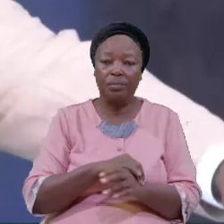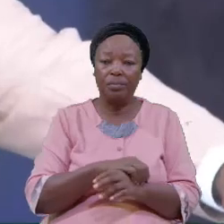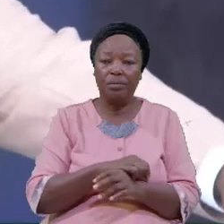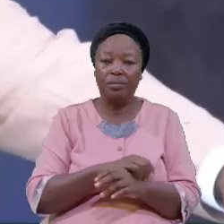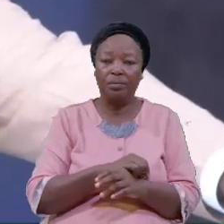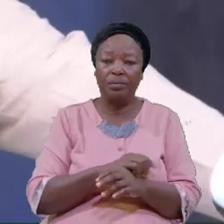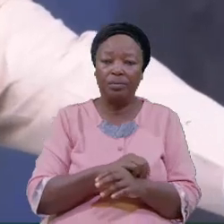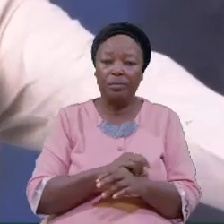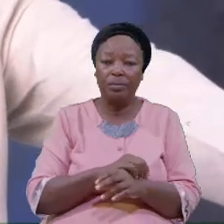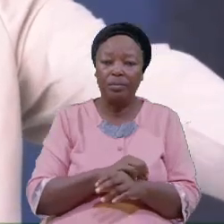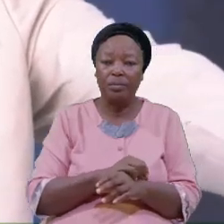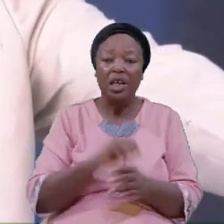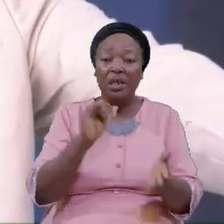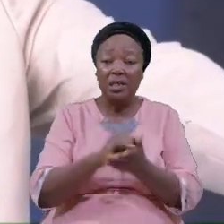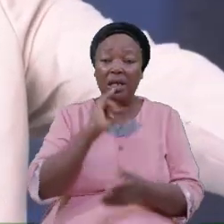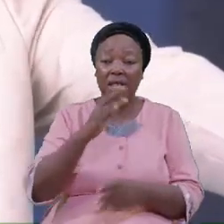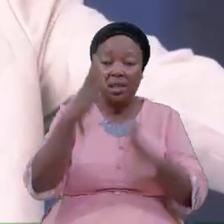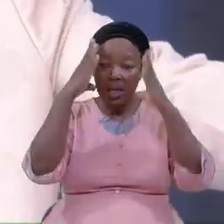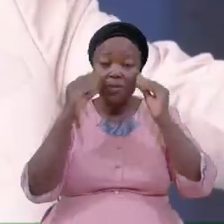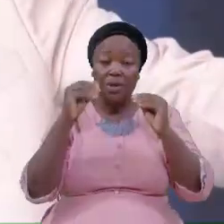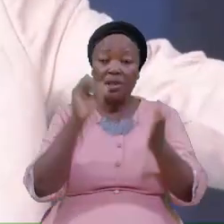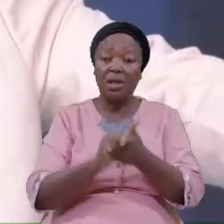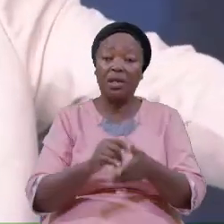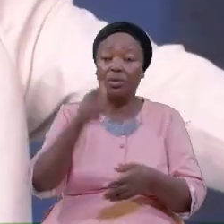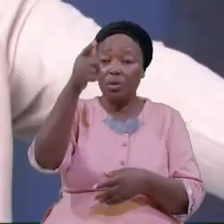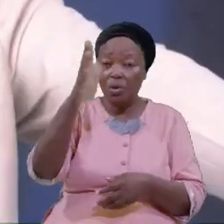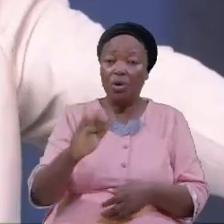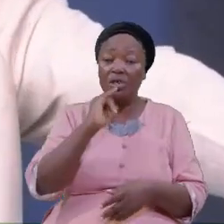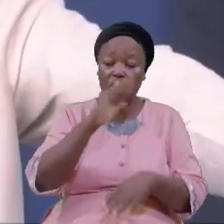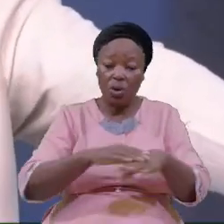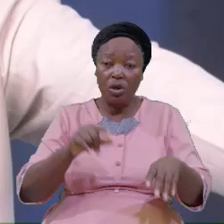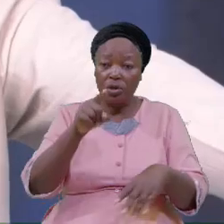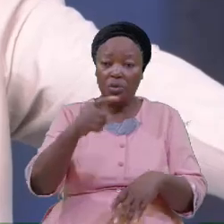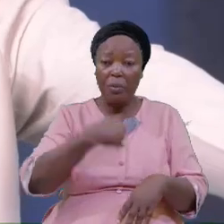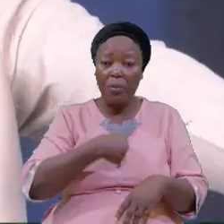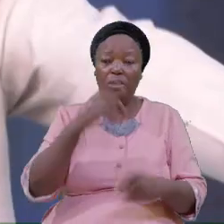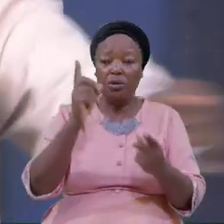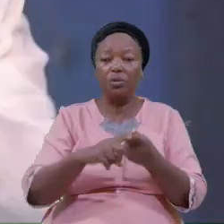That's the experience God is calling us into today.